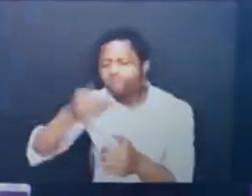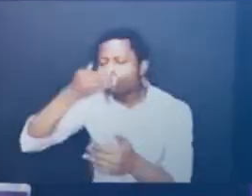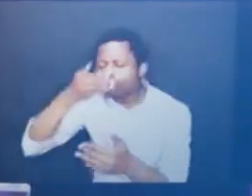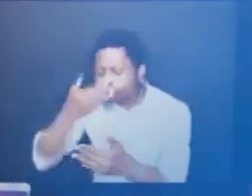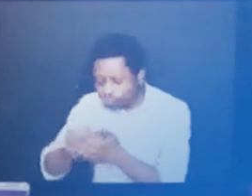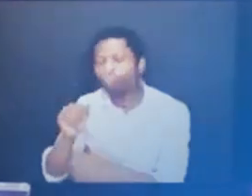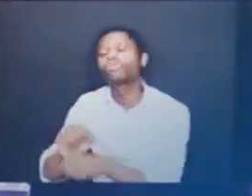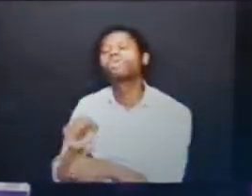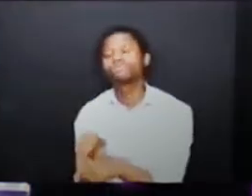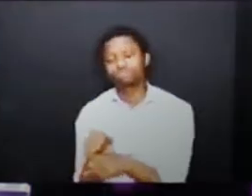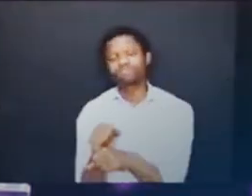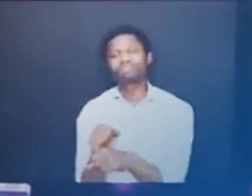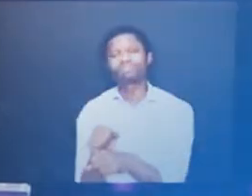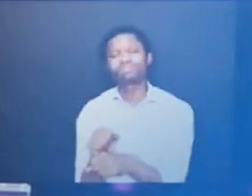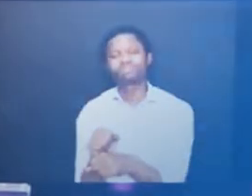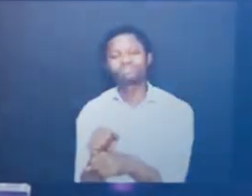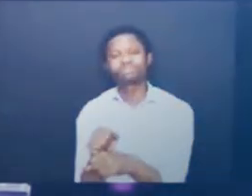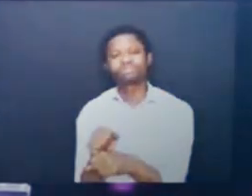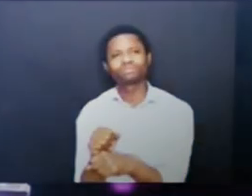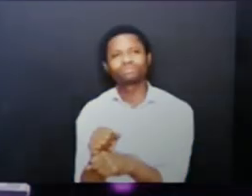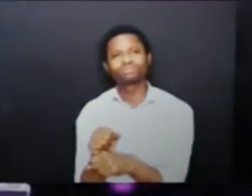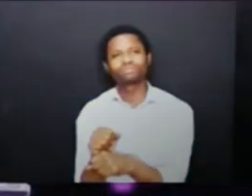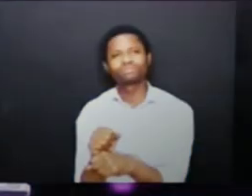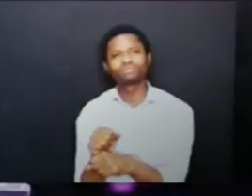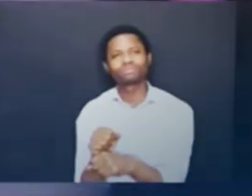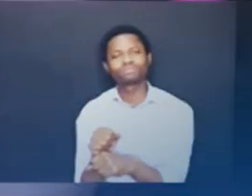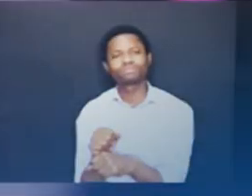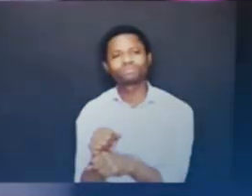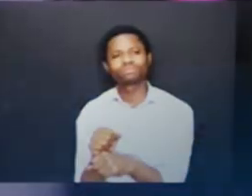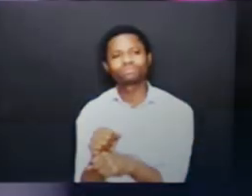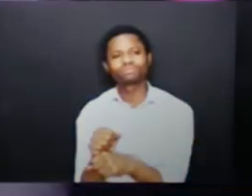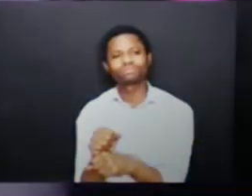pa ayepa. Wesiye no kra ama enyuma peni na.